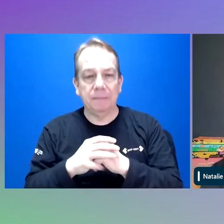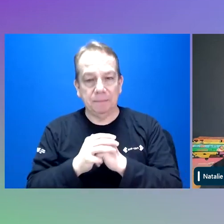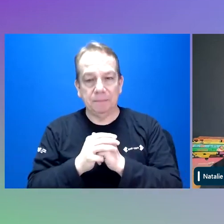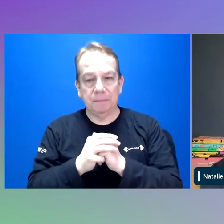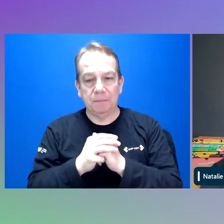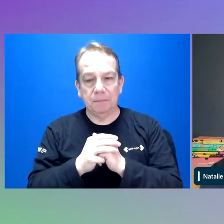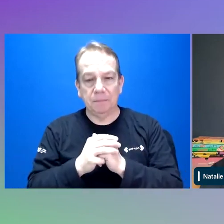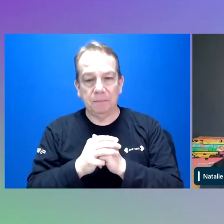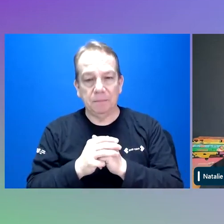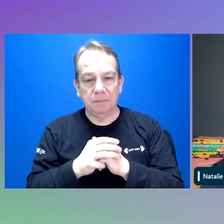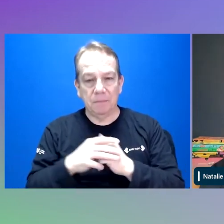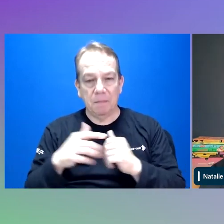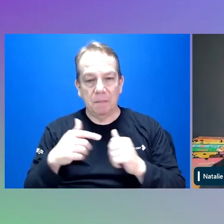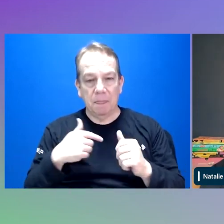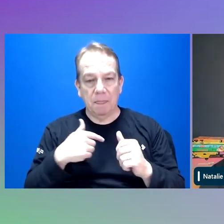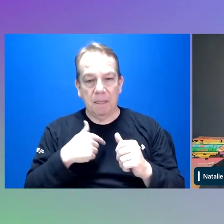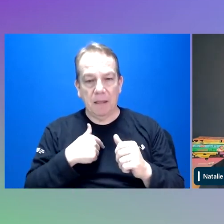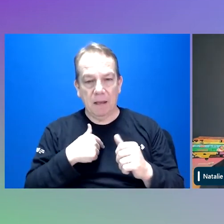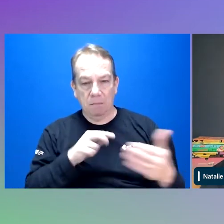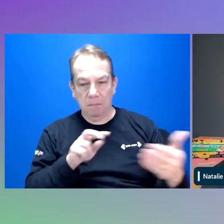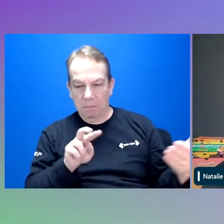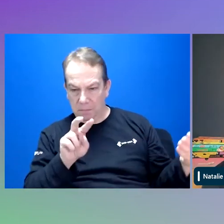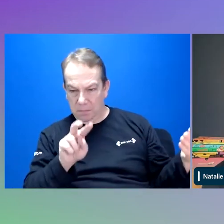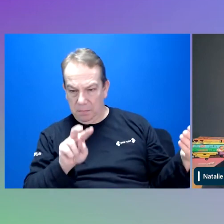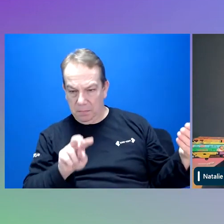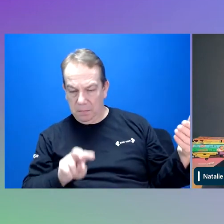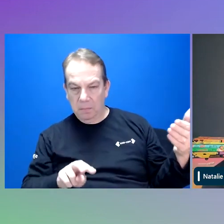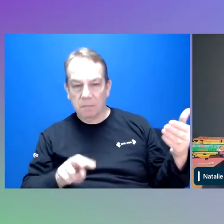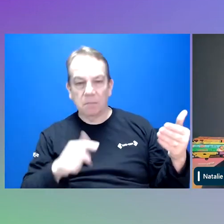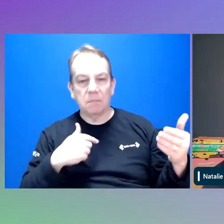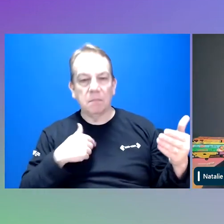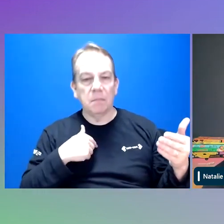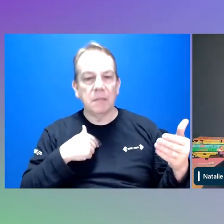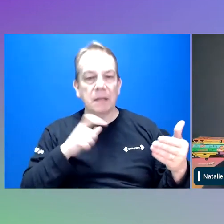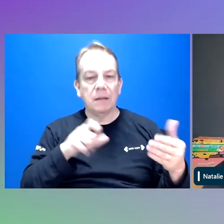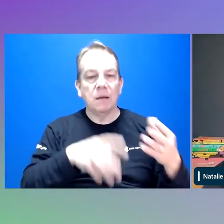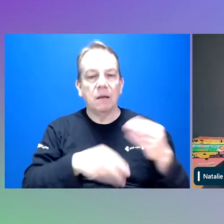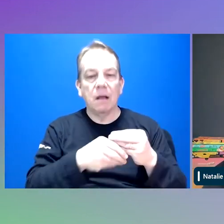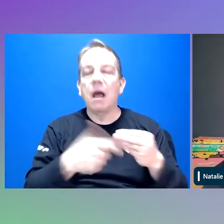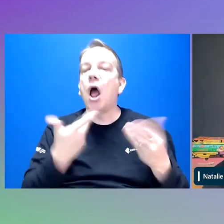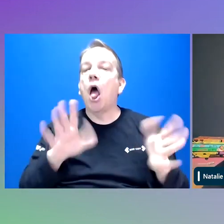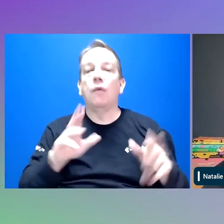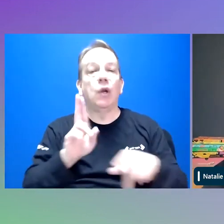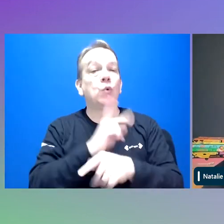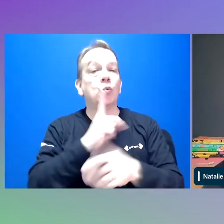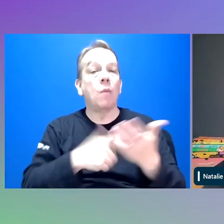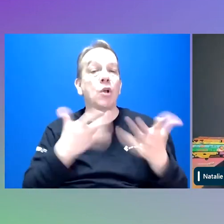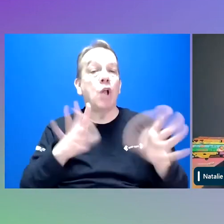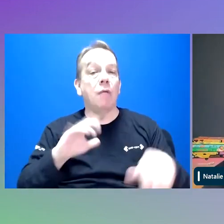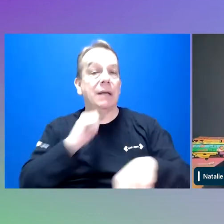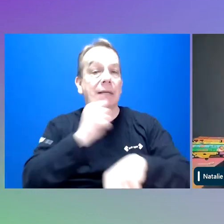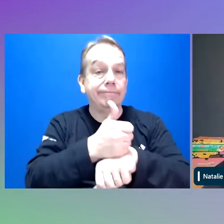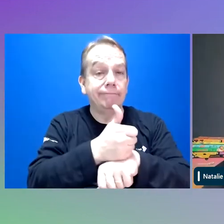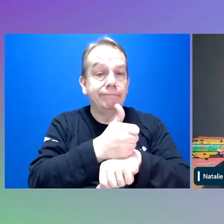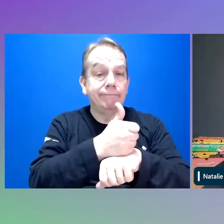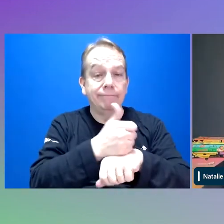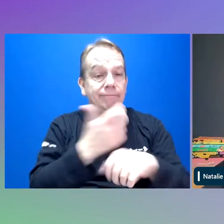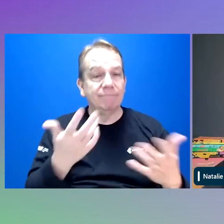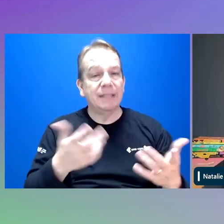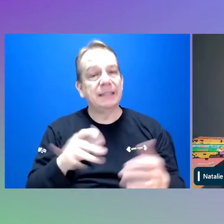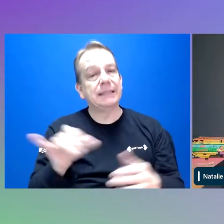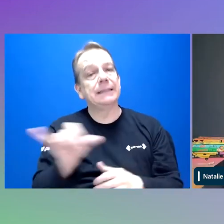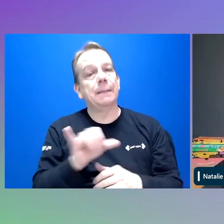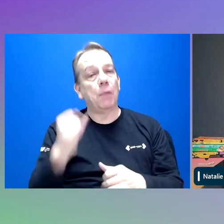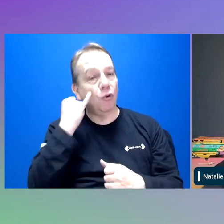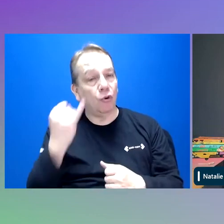I'm just having a scan to see. Yeah, I basically utilized what was already established in the company, and it is similar that it